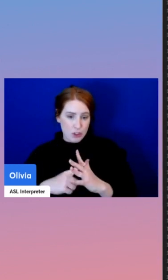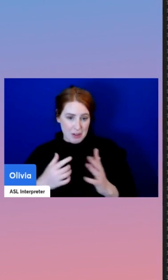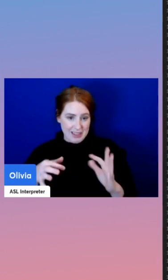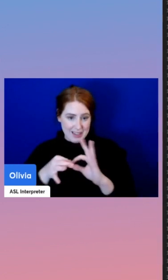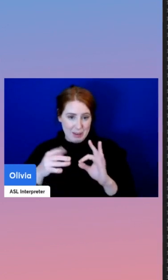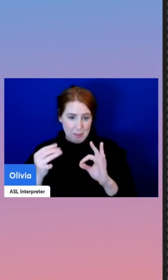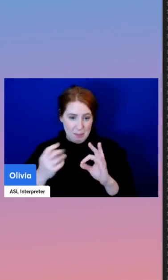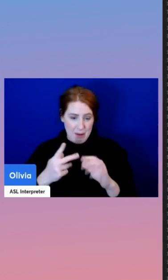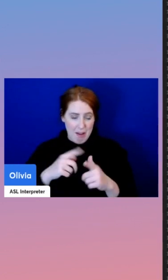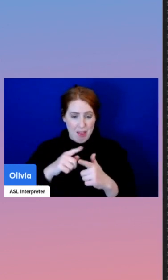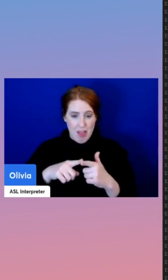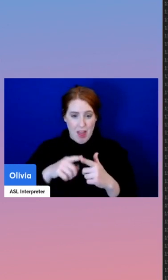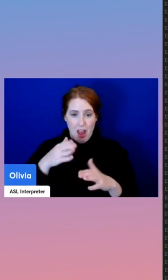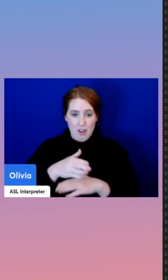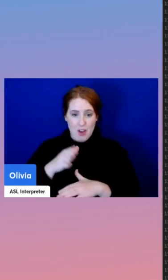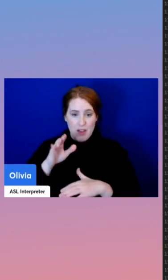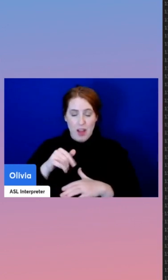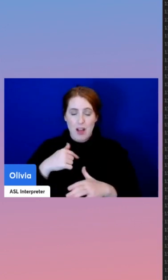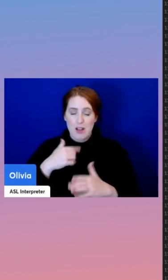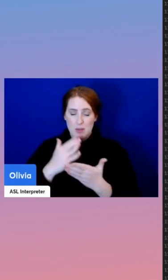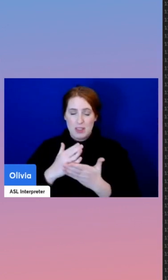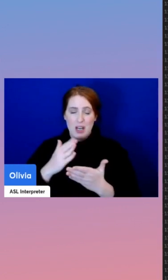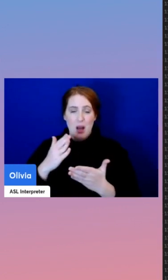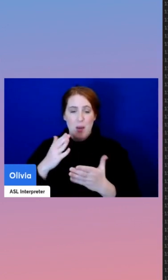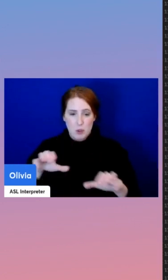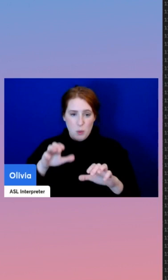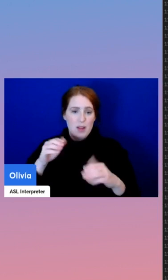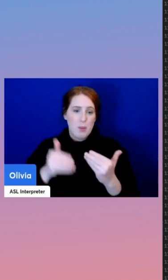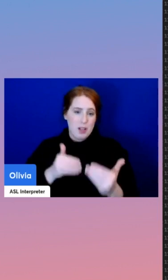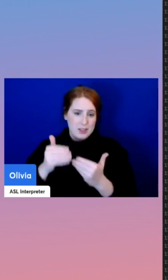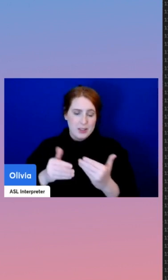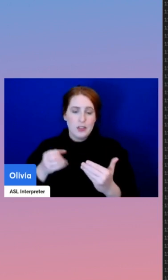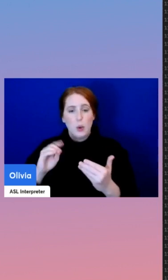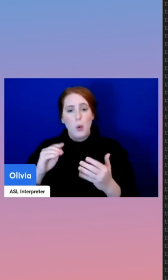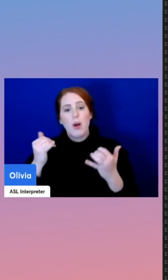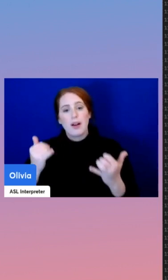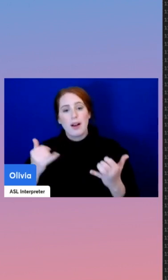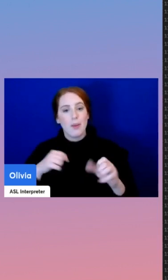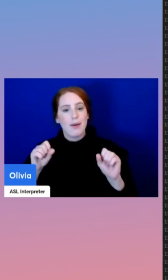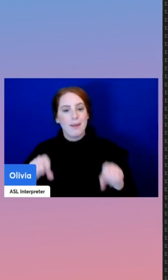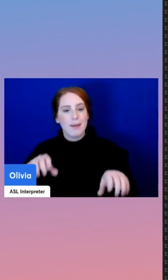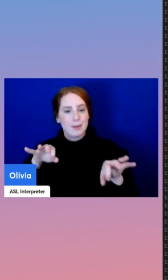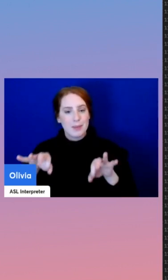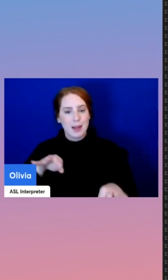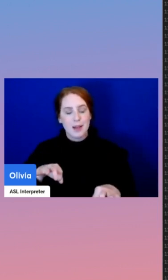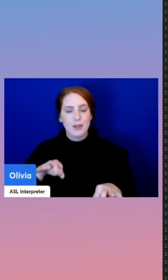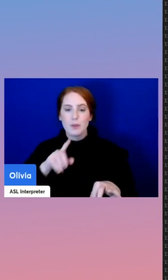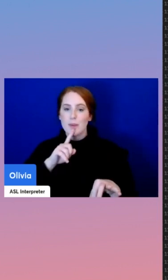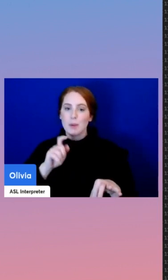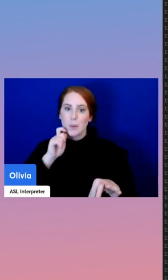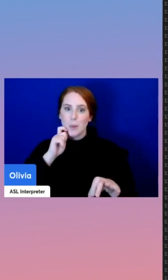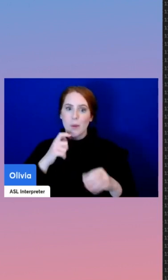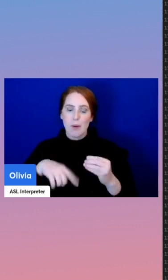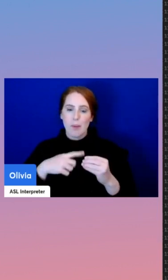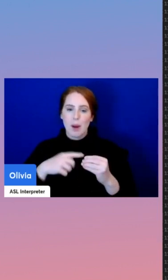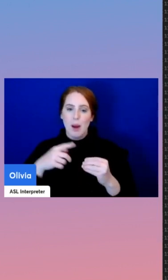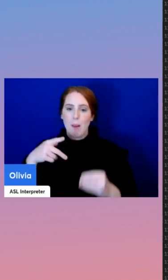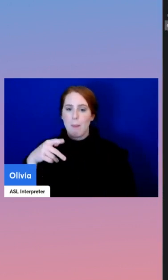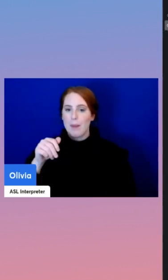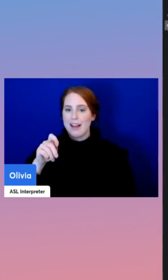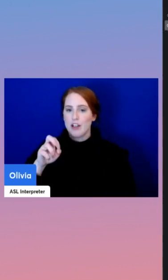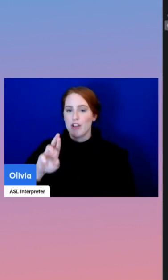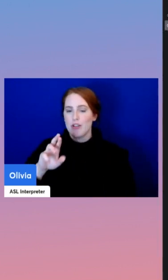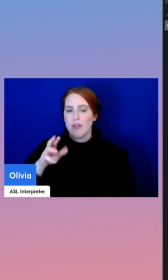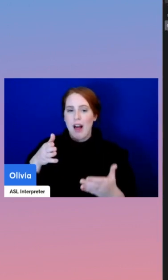that, it starts doing the processing. Okay, in the meantime, I can probably explain. So what's really cool about HCP Packer registry is that it allows you to